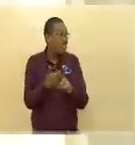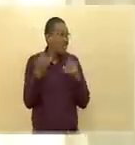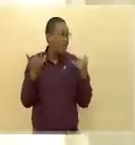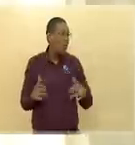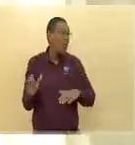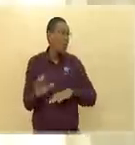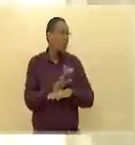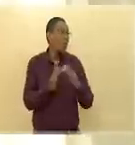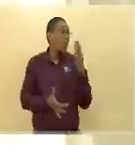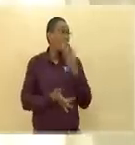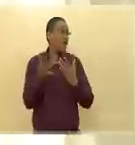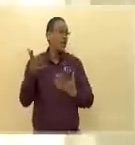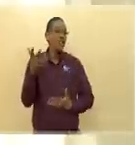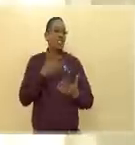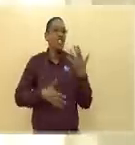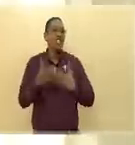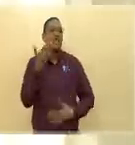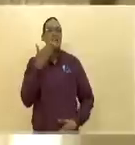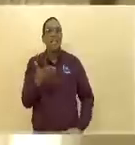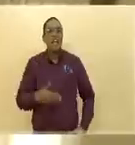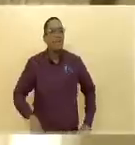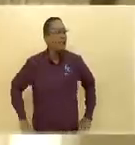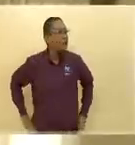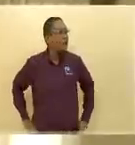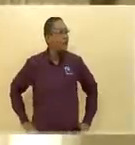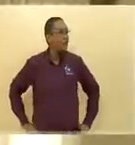digital society. Thank you, everybody.